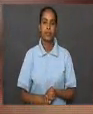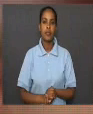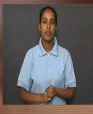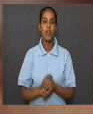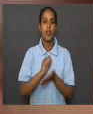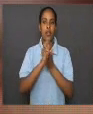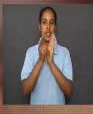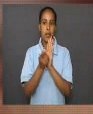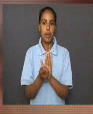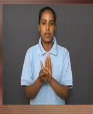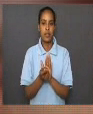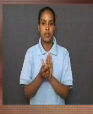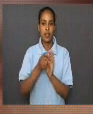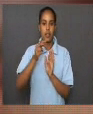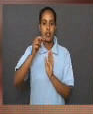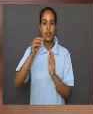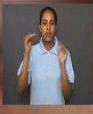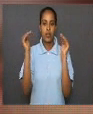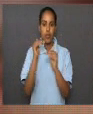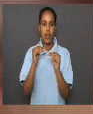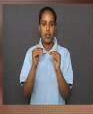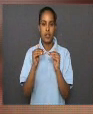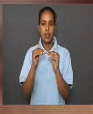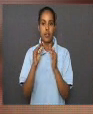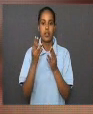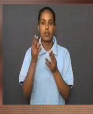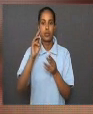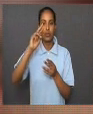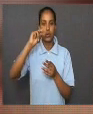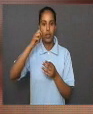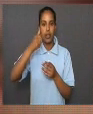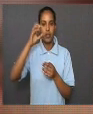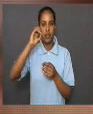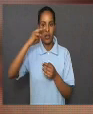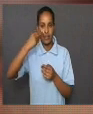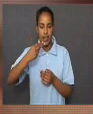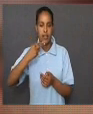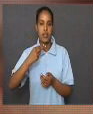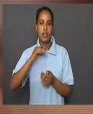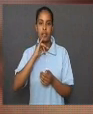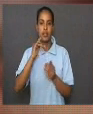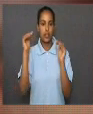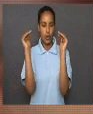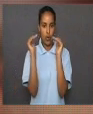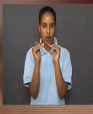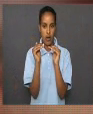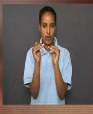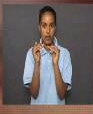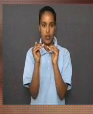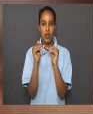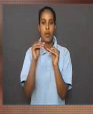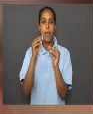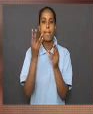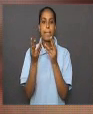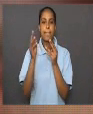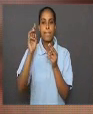For example, the equivalent mass of sodium hydroxide is equal to its